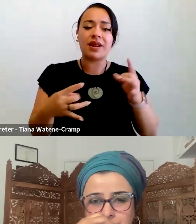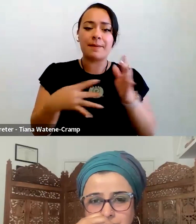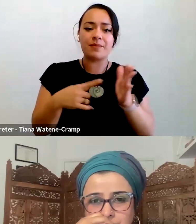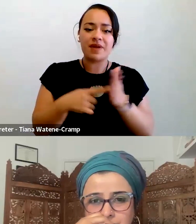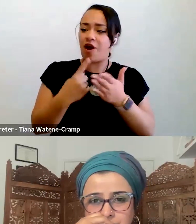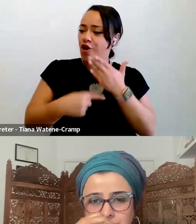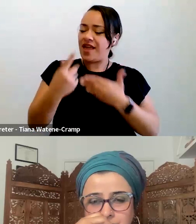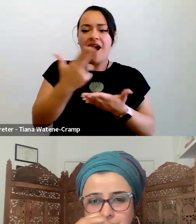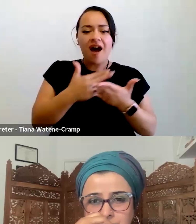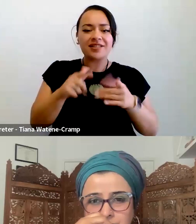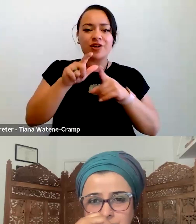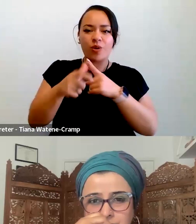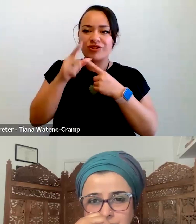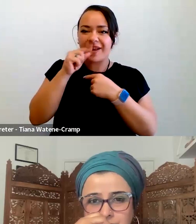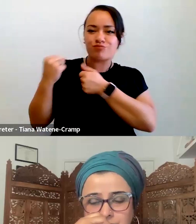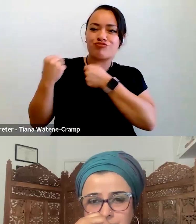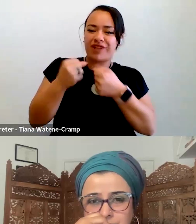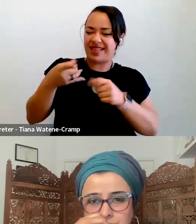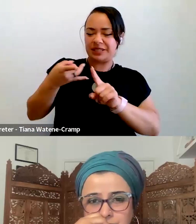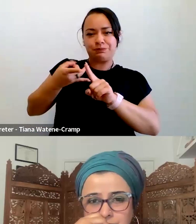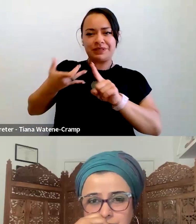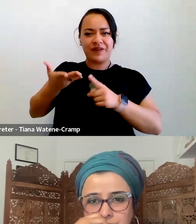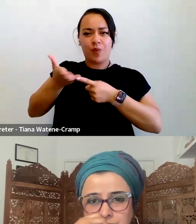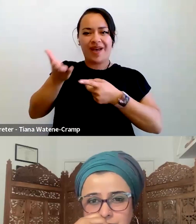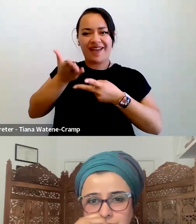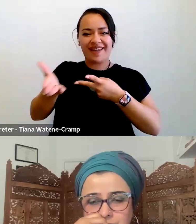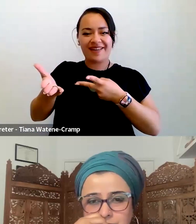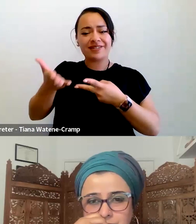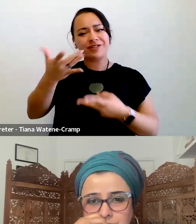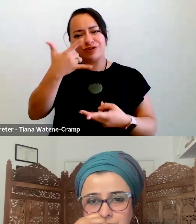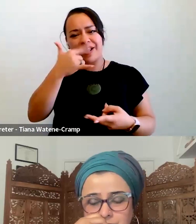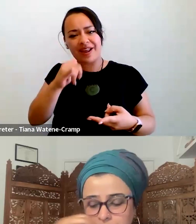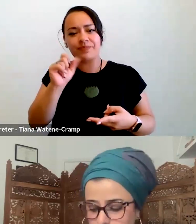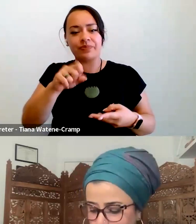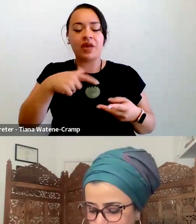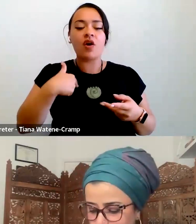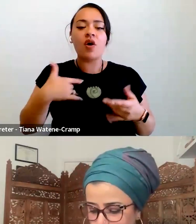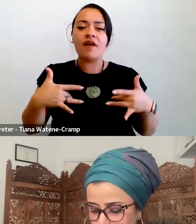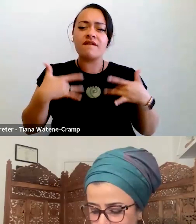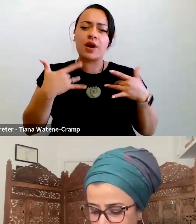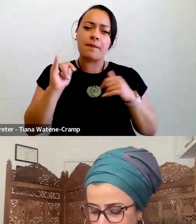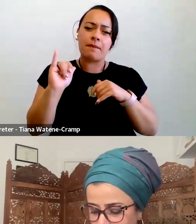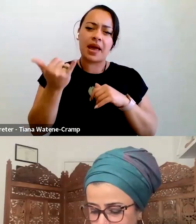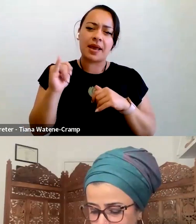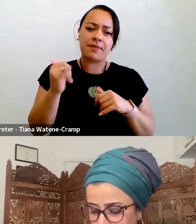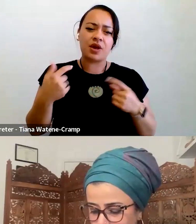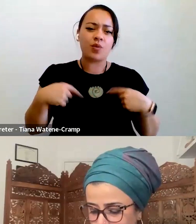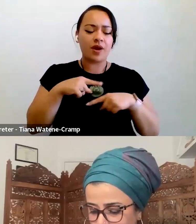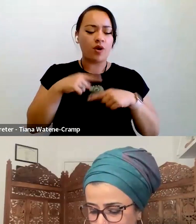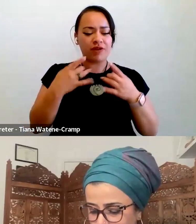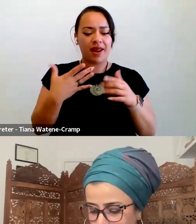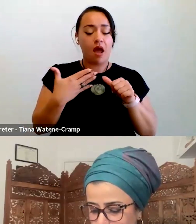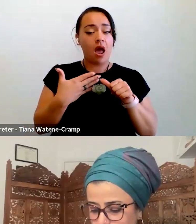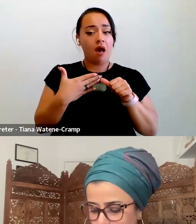can bring in the way that they do, in the way that it does. I feel like we might have already kind of answered this,